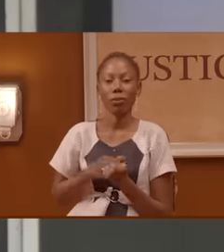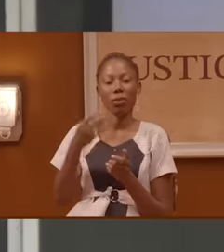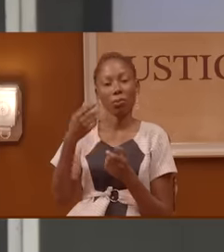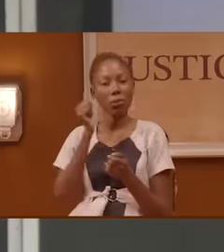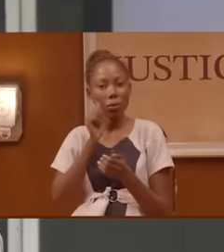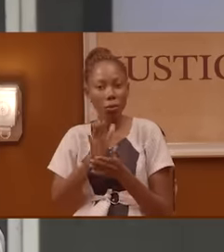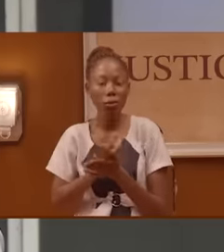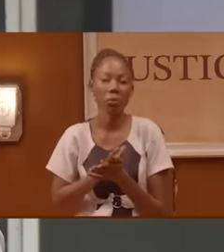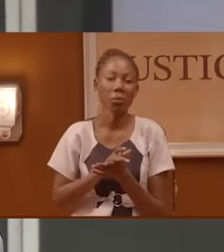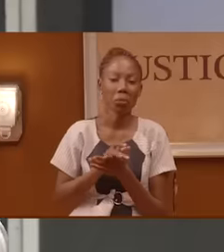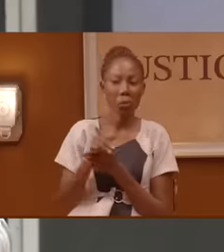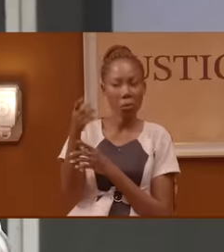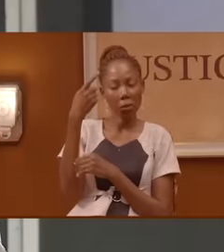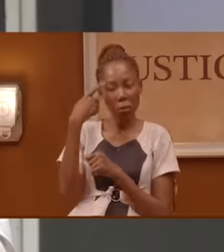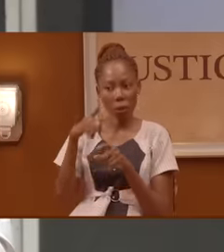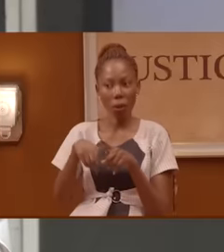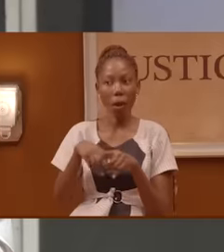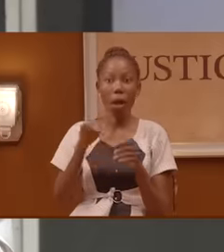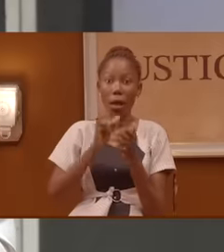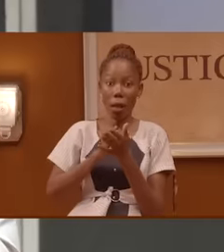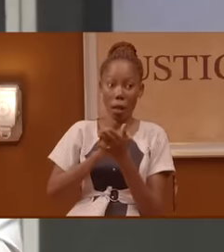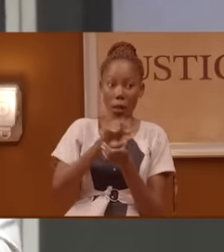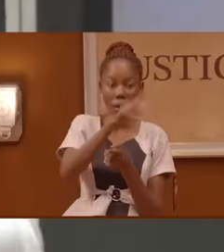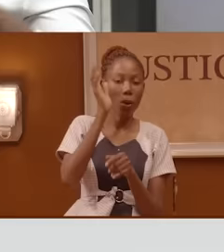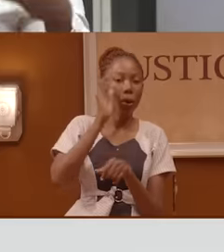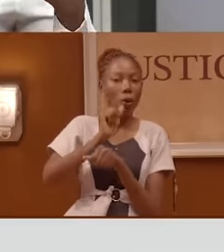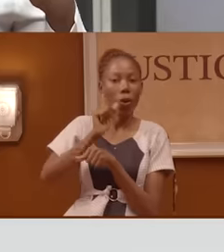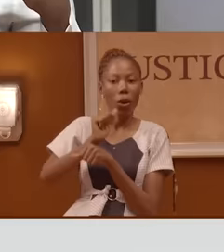Then at that time, he was working with Nigerian Bureau